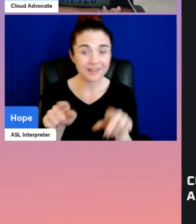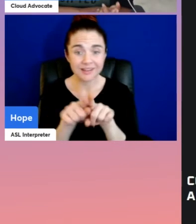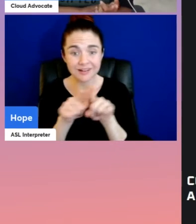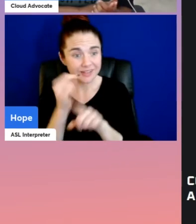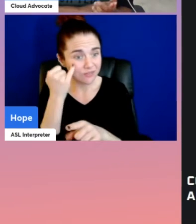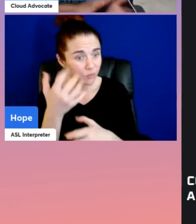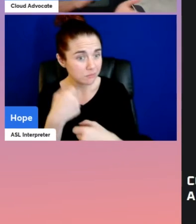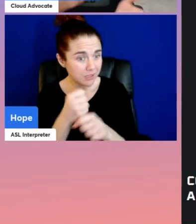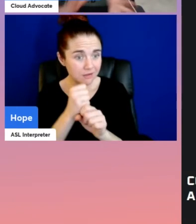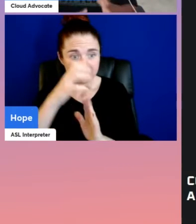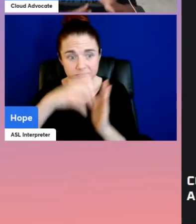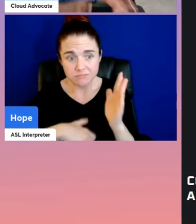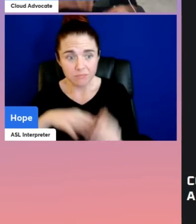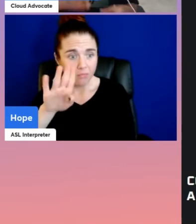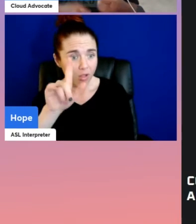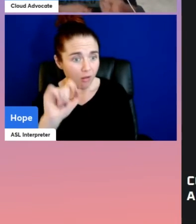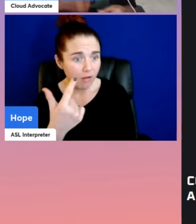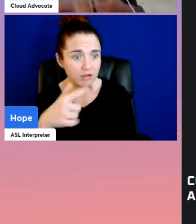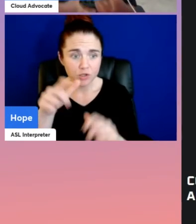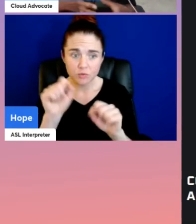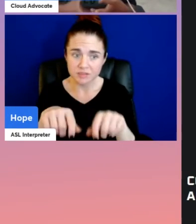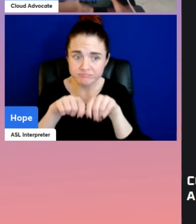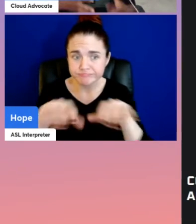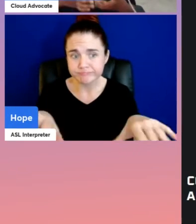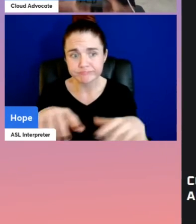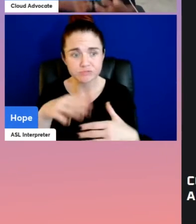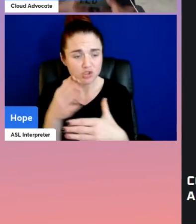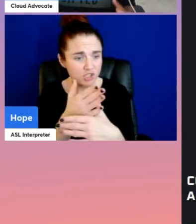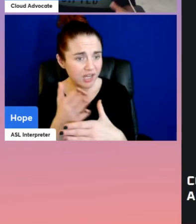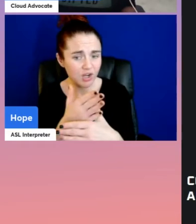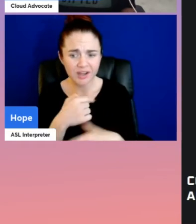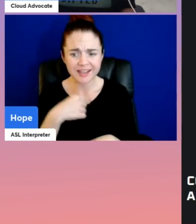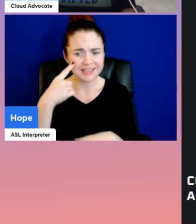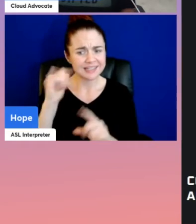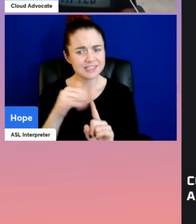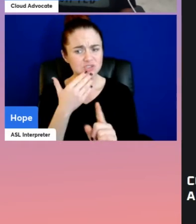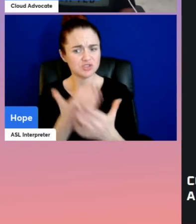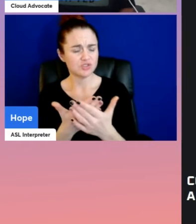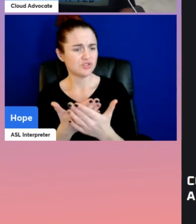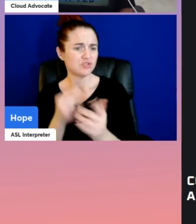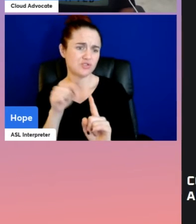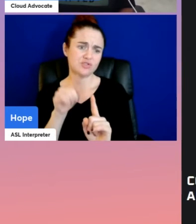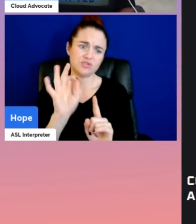blog, socially share it, all those kind of things. I always think that's a good thing to do.